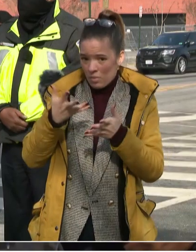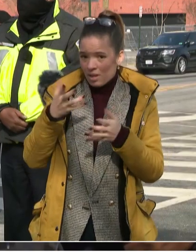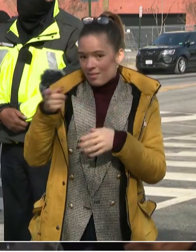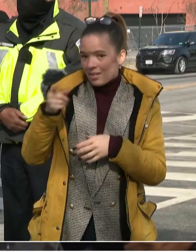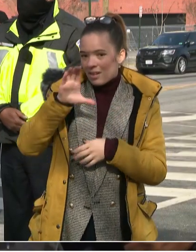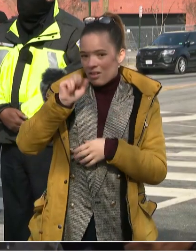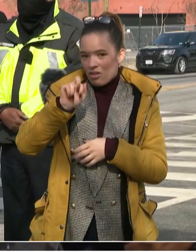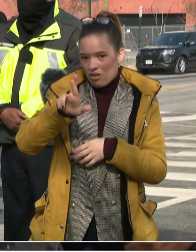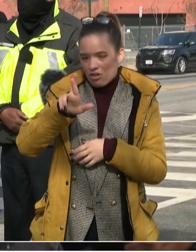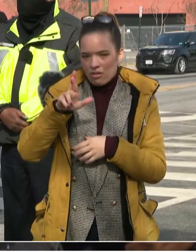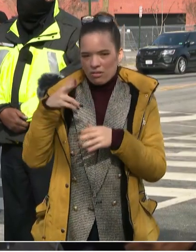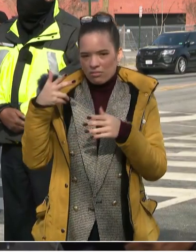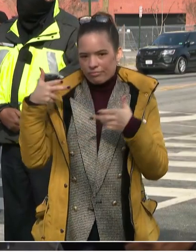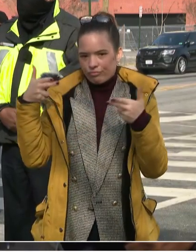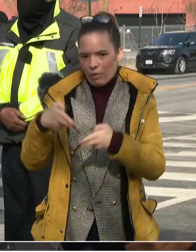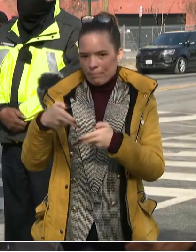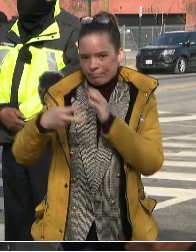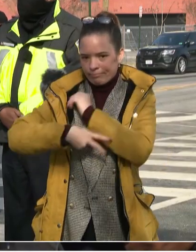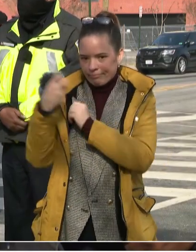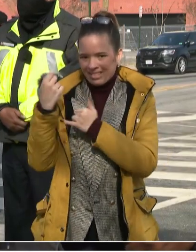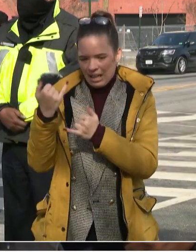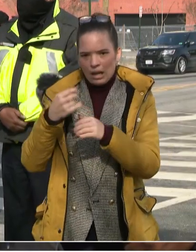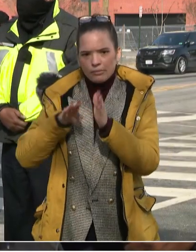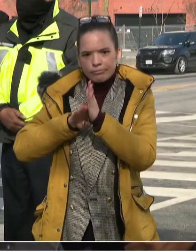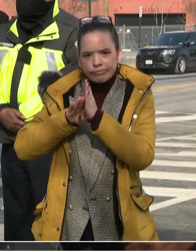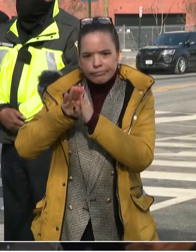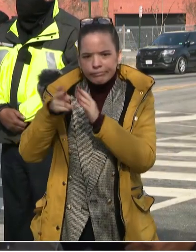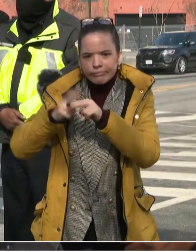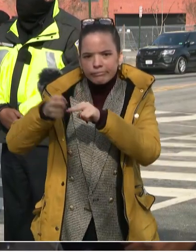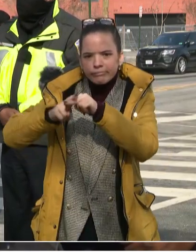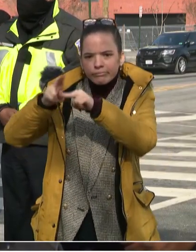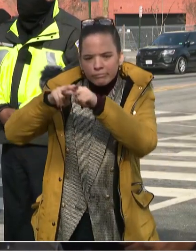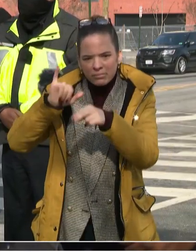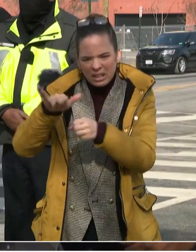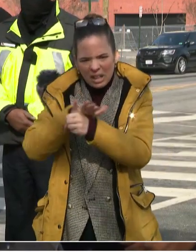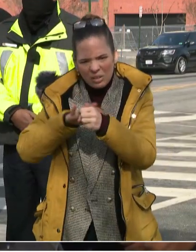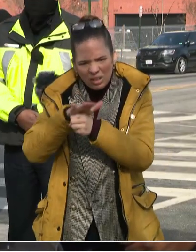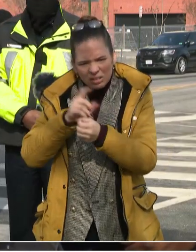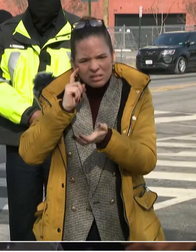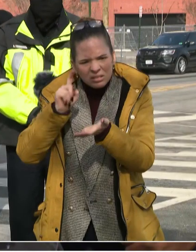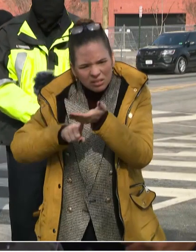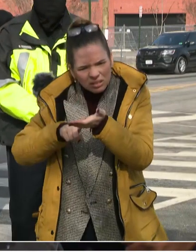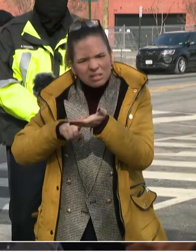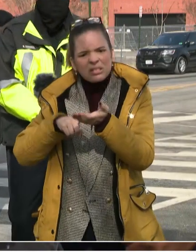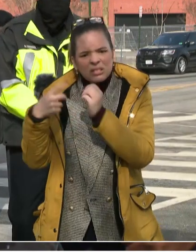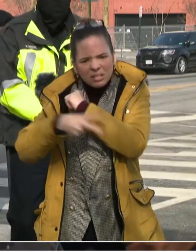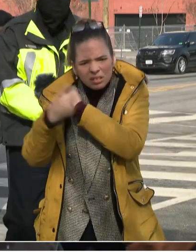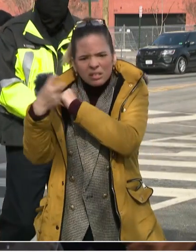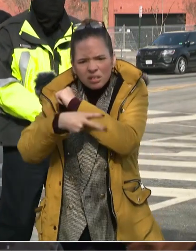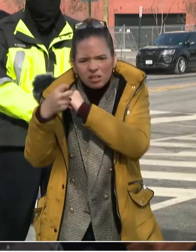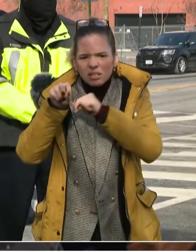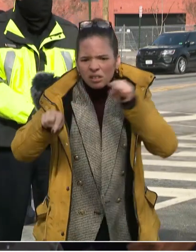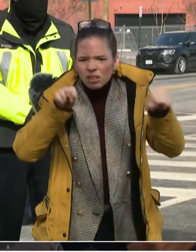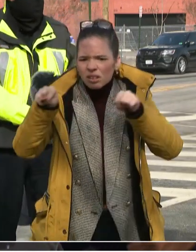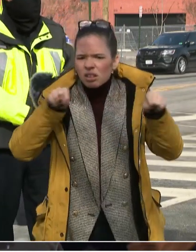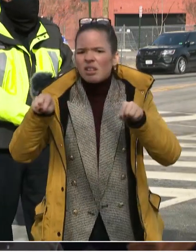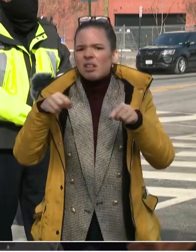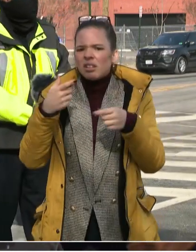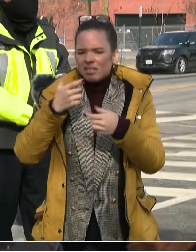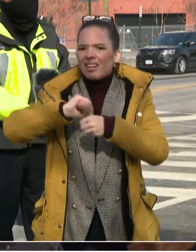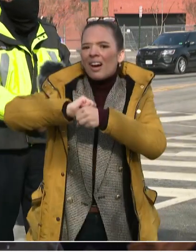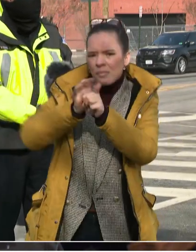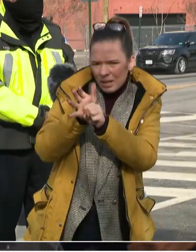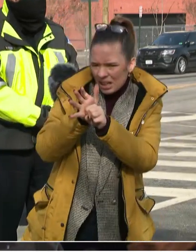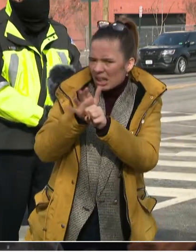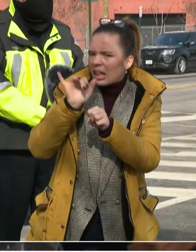in the Washington metropolitan region. We've seen an increase in carjacking since the pandemic began in 2020, and